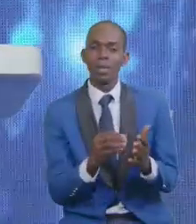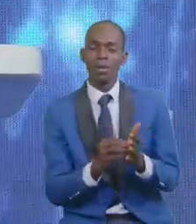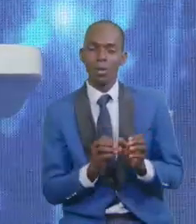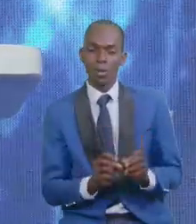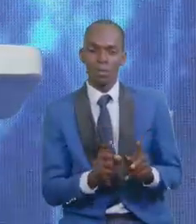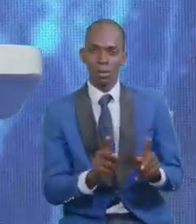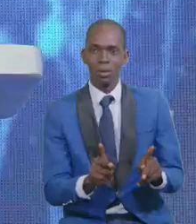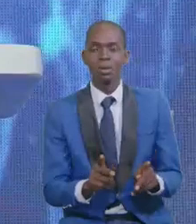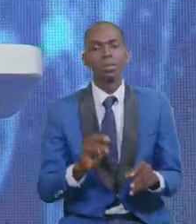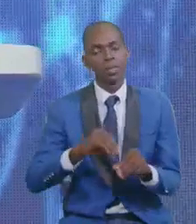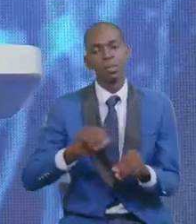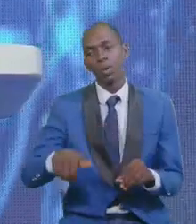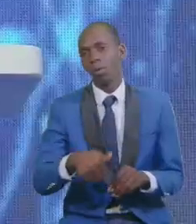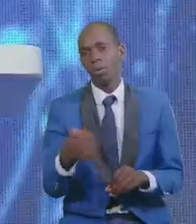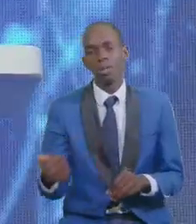the program.